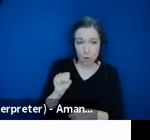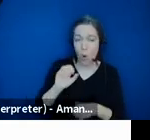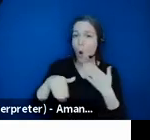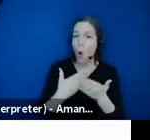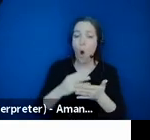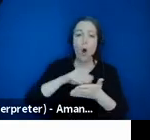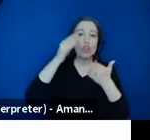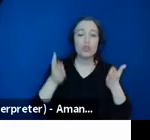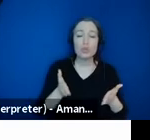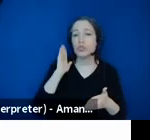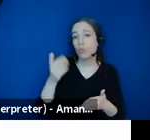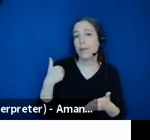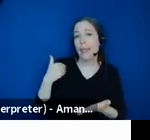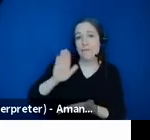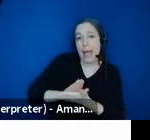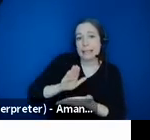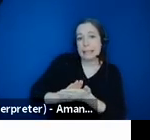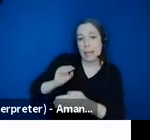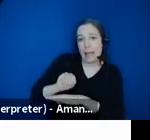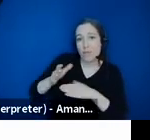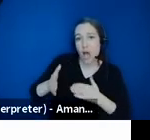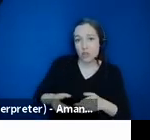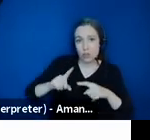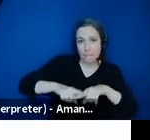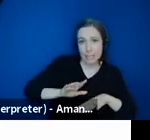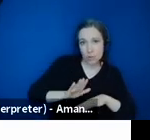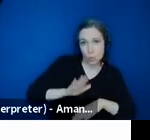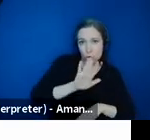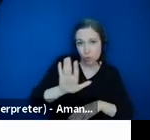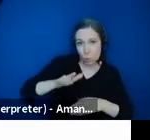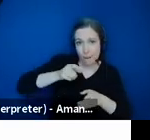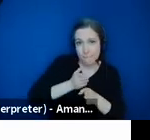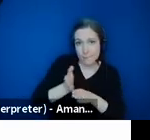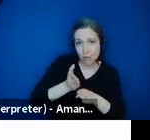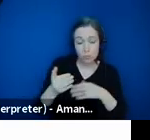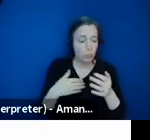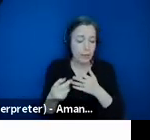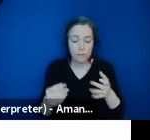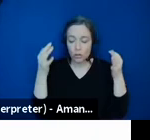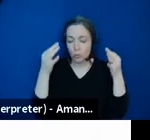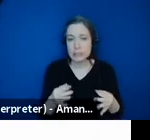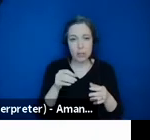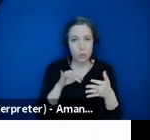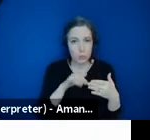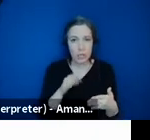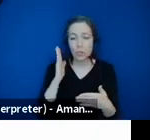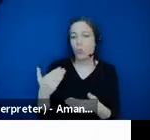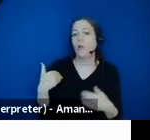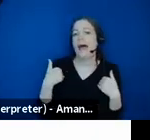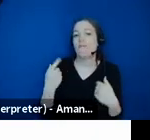have an assigned academic advisor based on what your major is. So whatever you decide to study, you're going to have that same advisor who